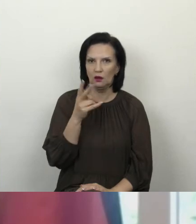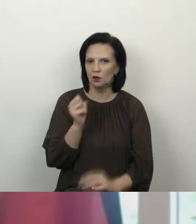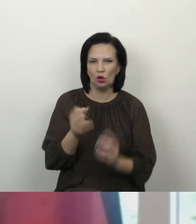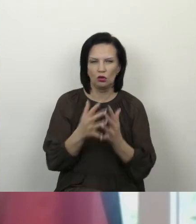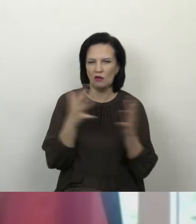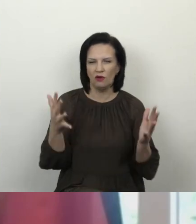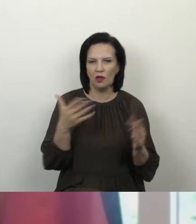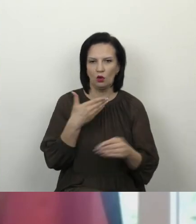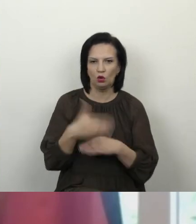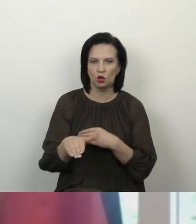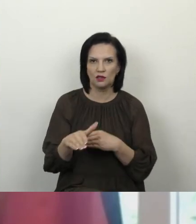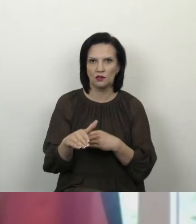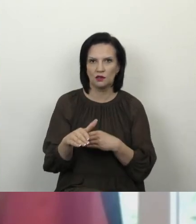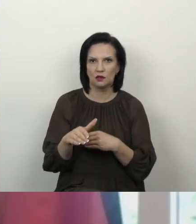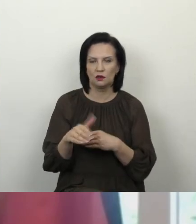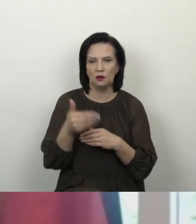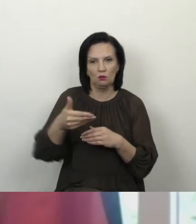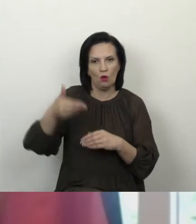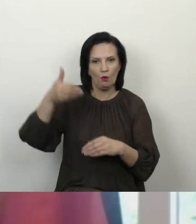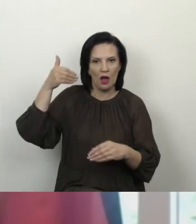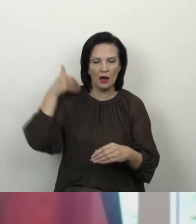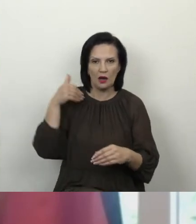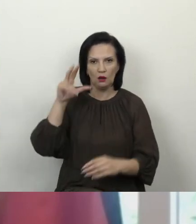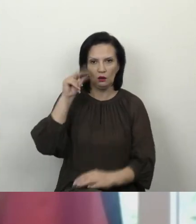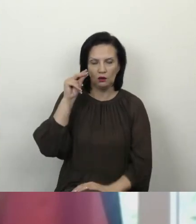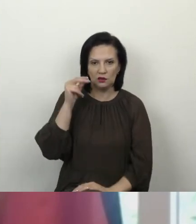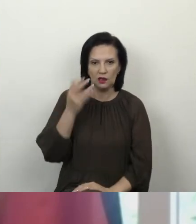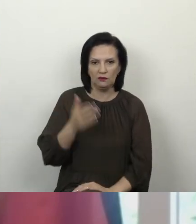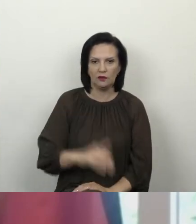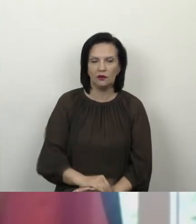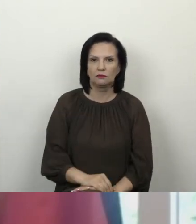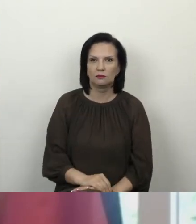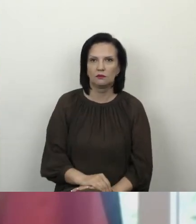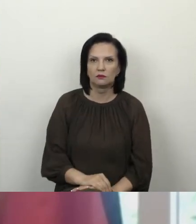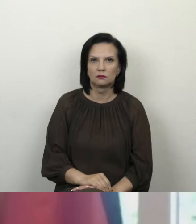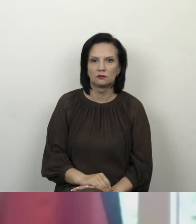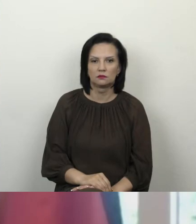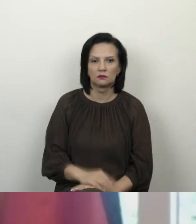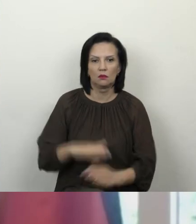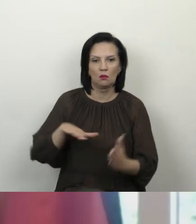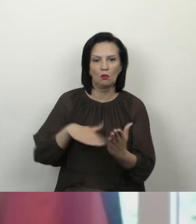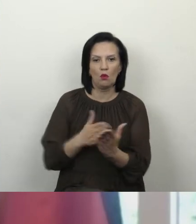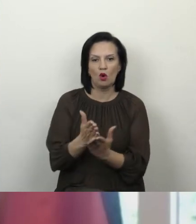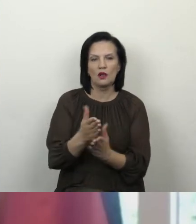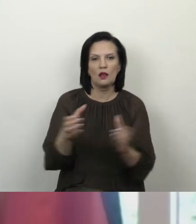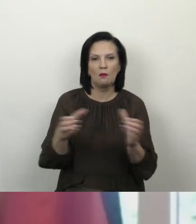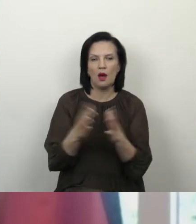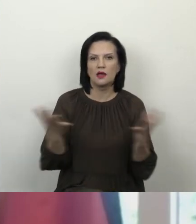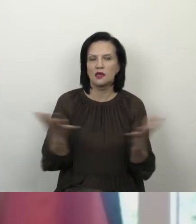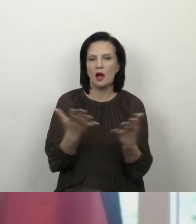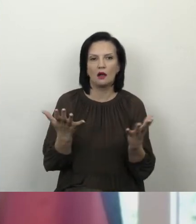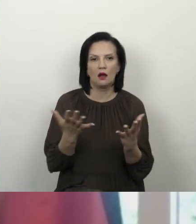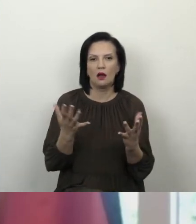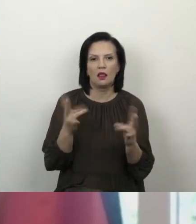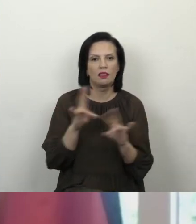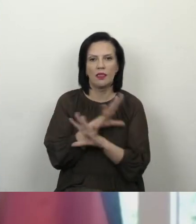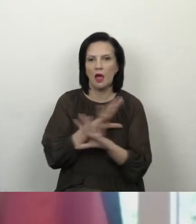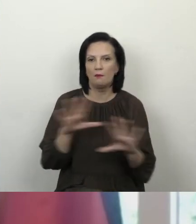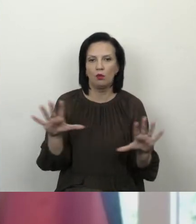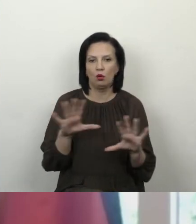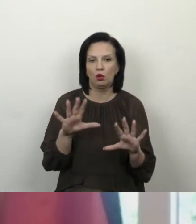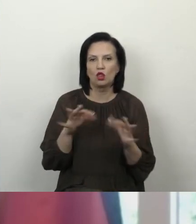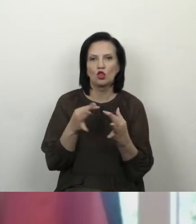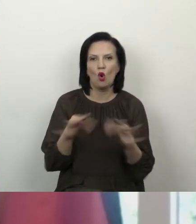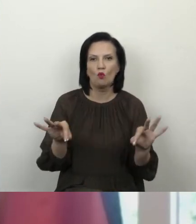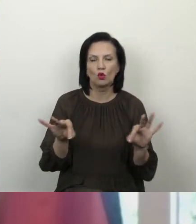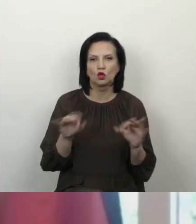Our plaintiff, a political party that had not been admitted because of too few signatures,